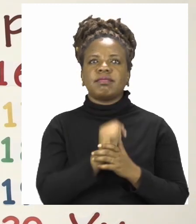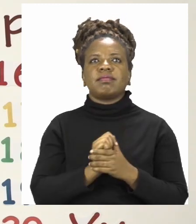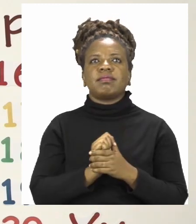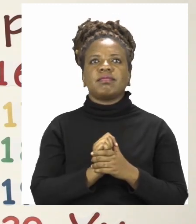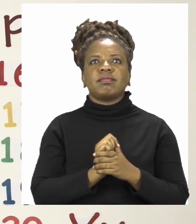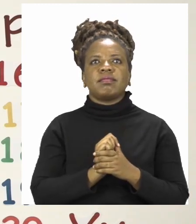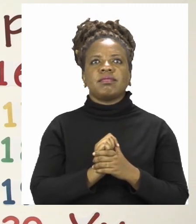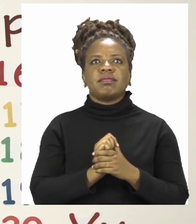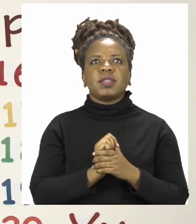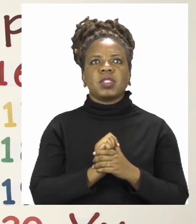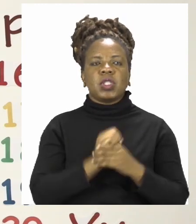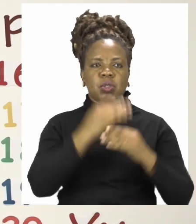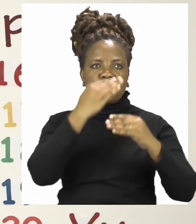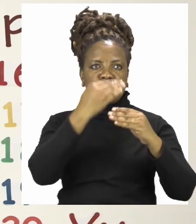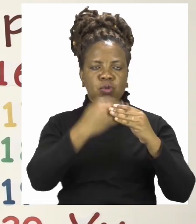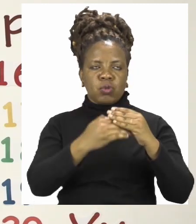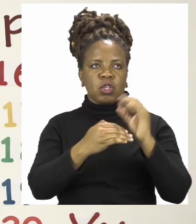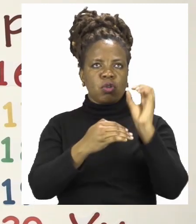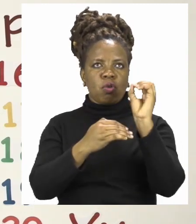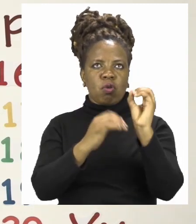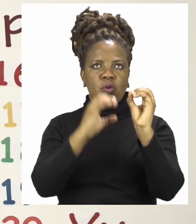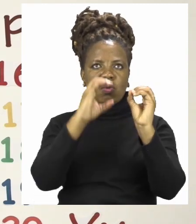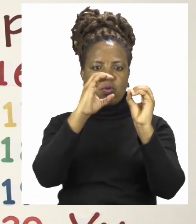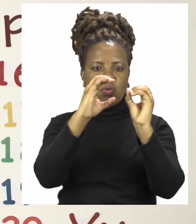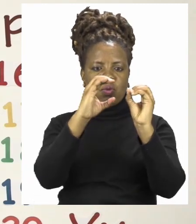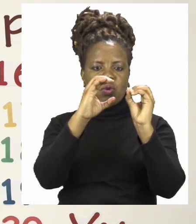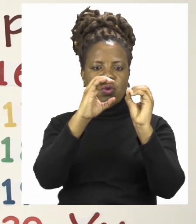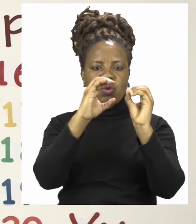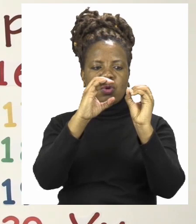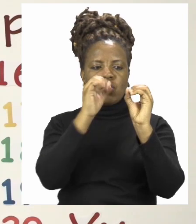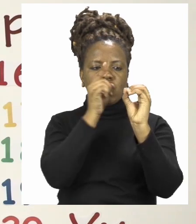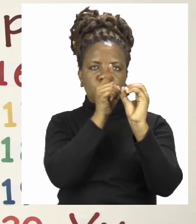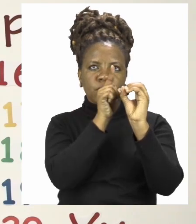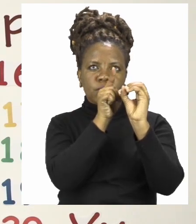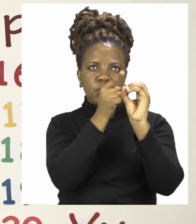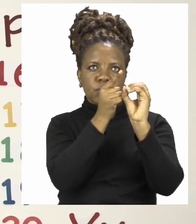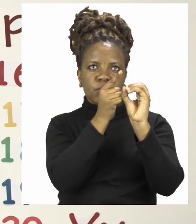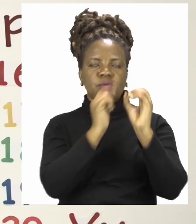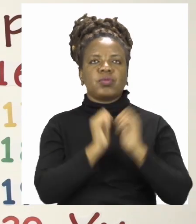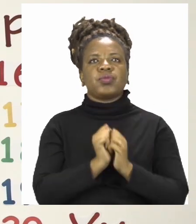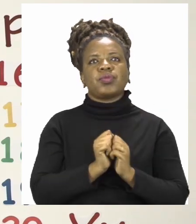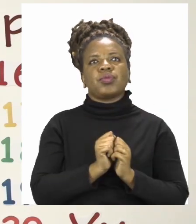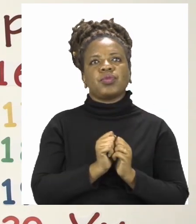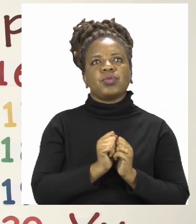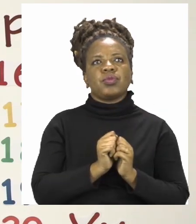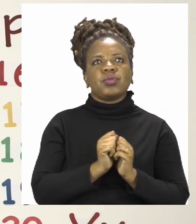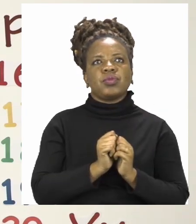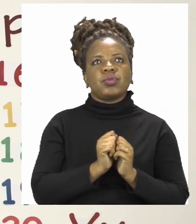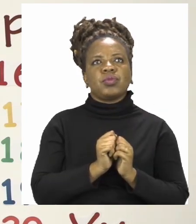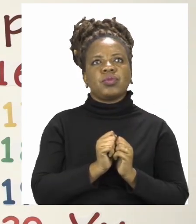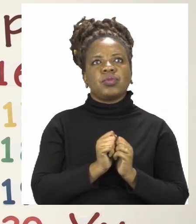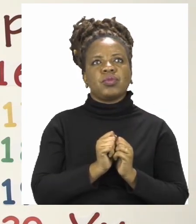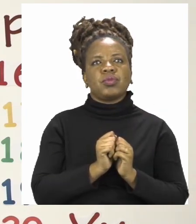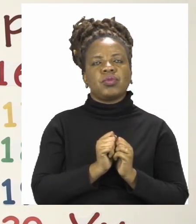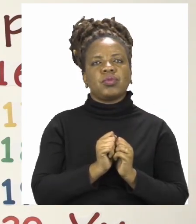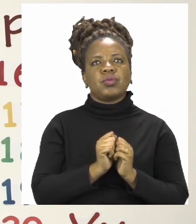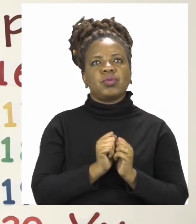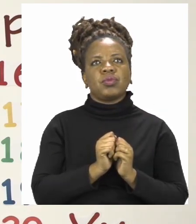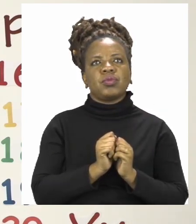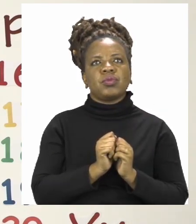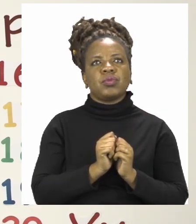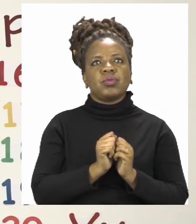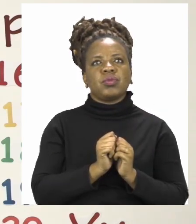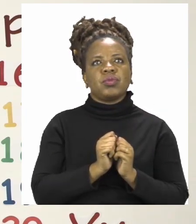letters in a word, just like how you see it in the word o'clock. When you're writing o'clock